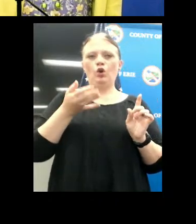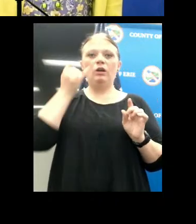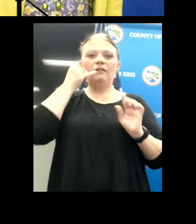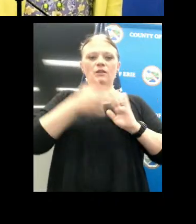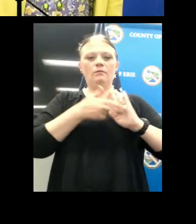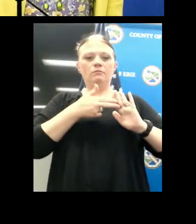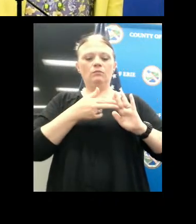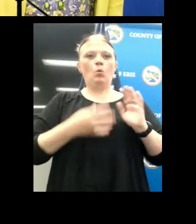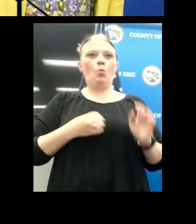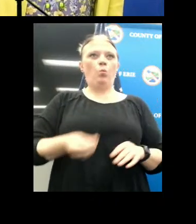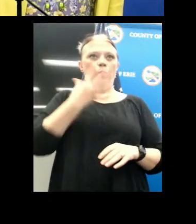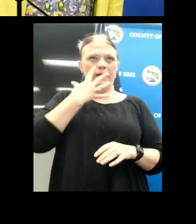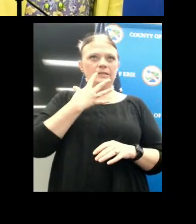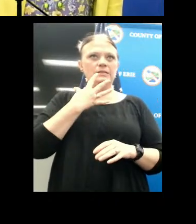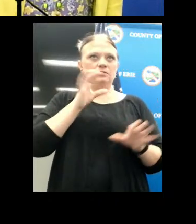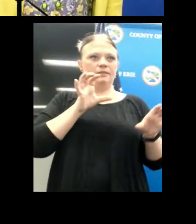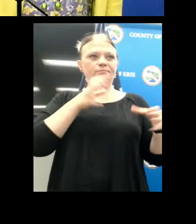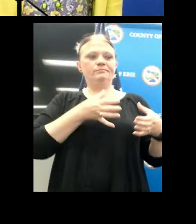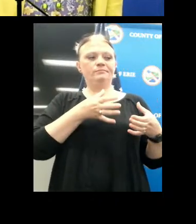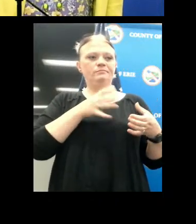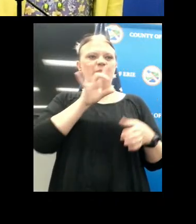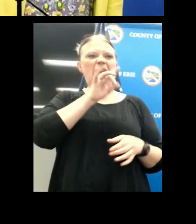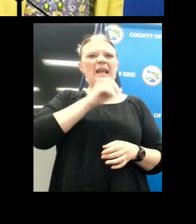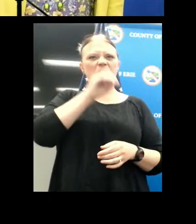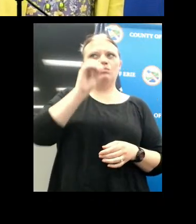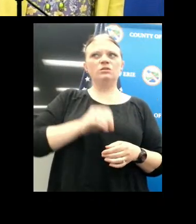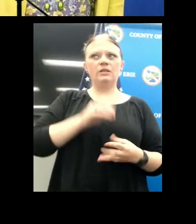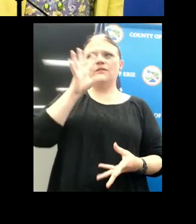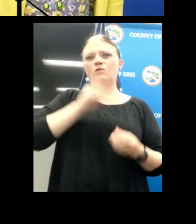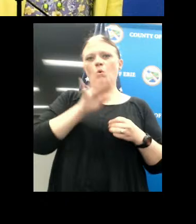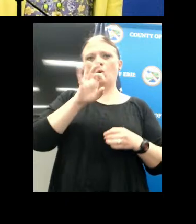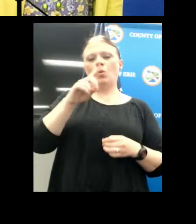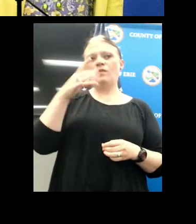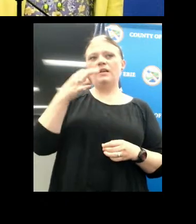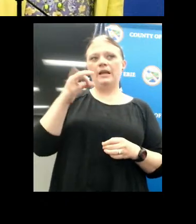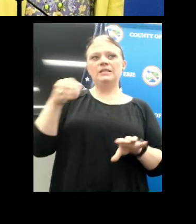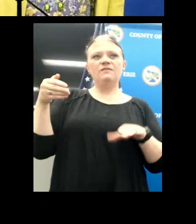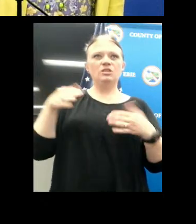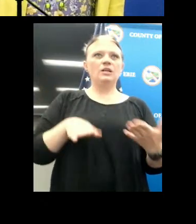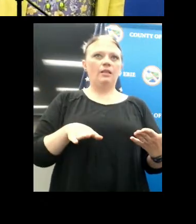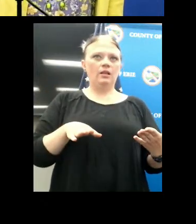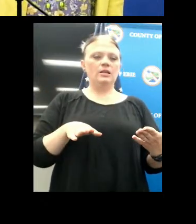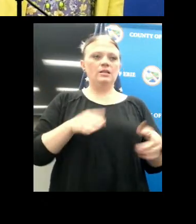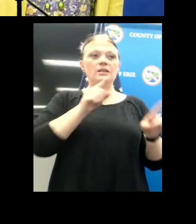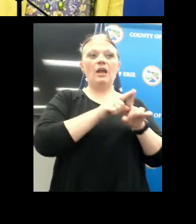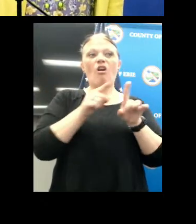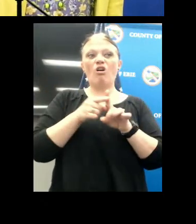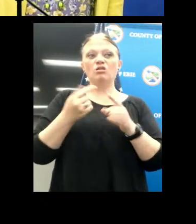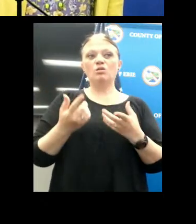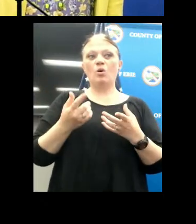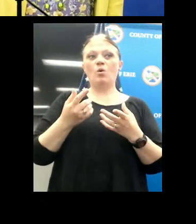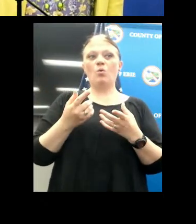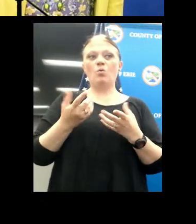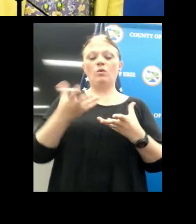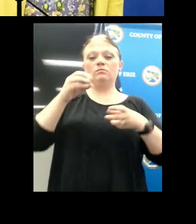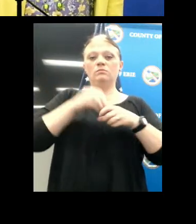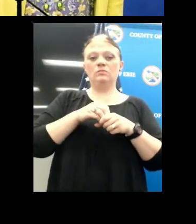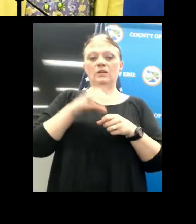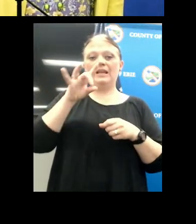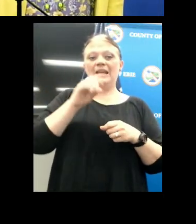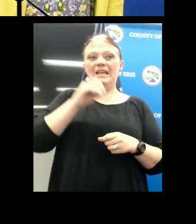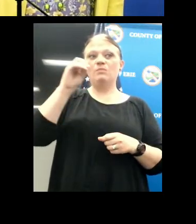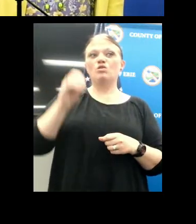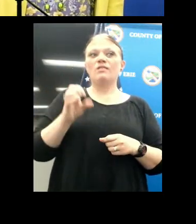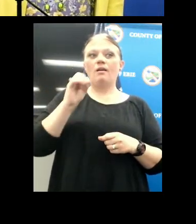classified as white, account for about 80% of our COVID-19 fatalities. fatalities, and they also account for about 80% of our